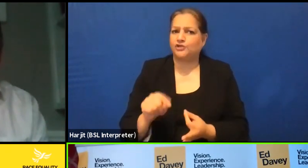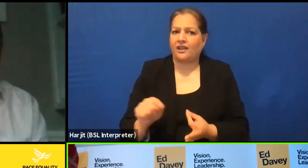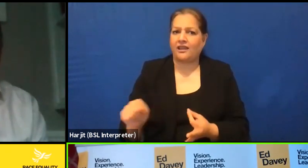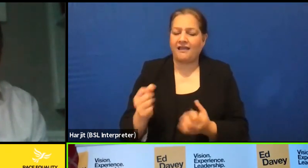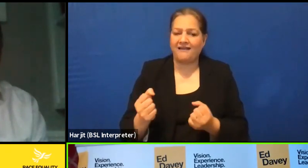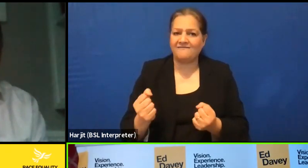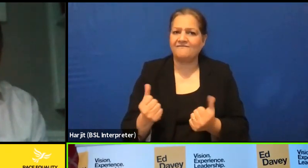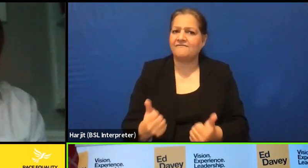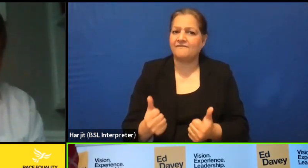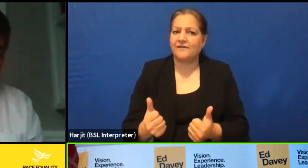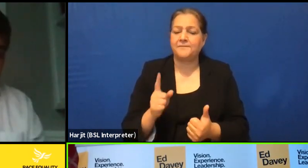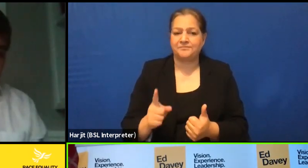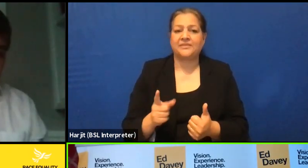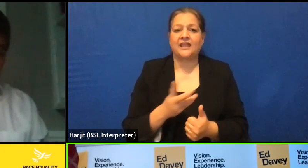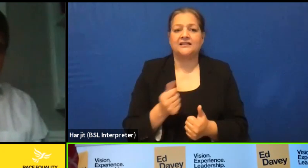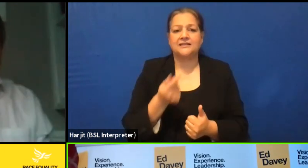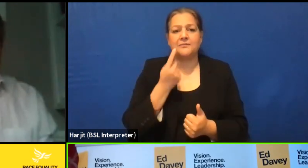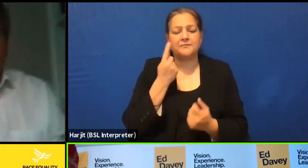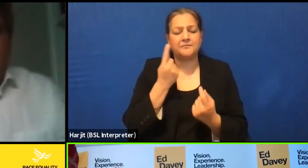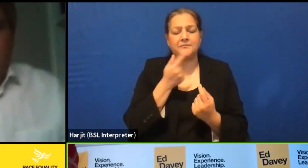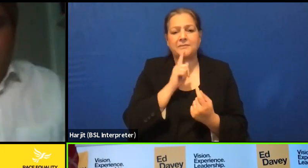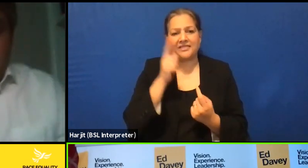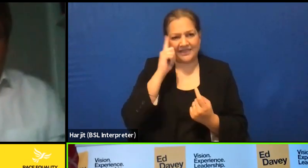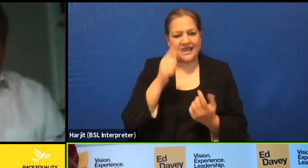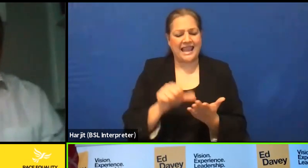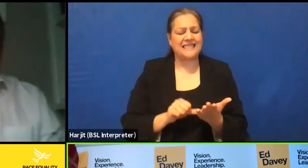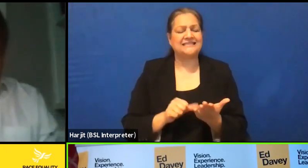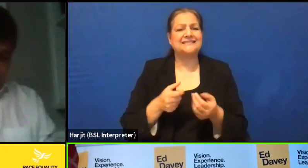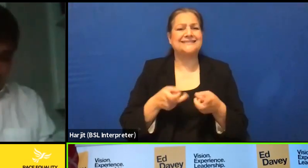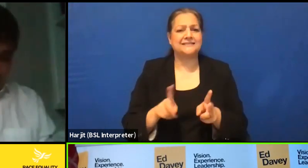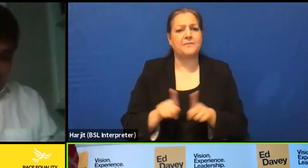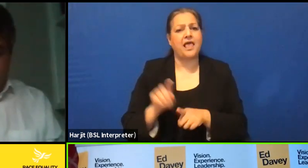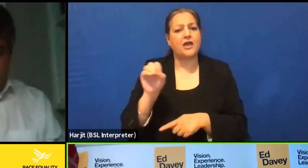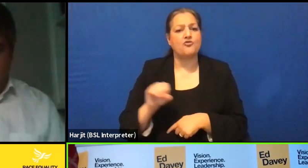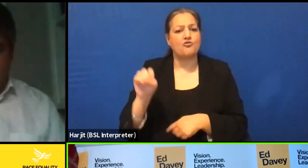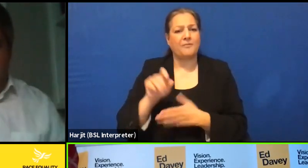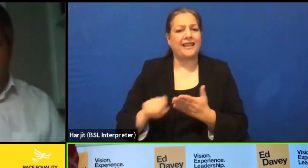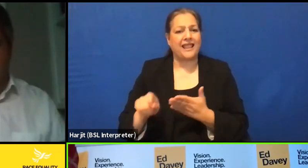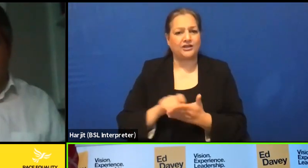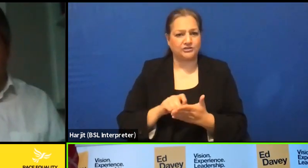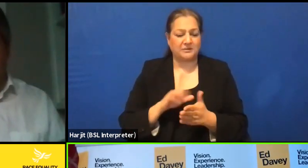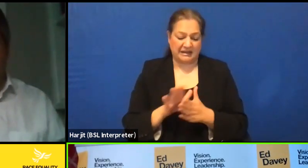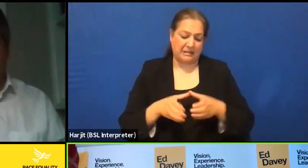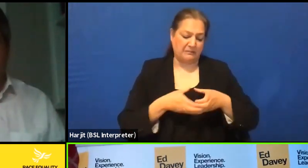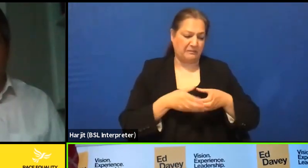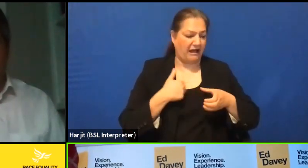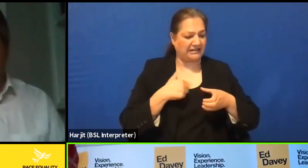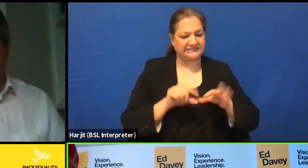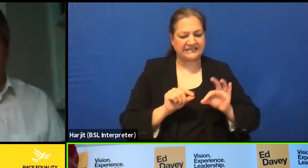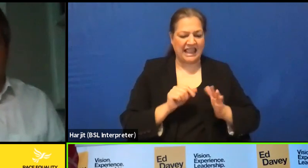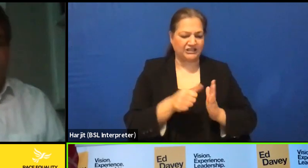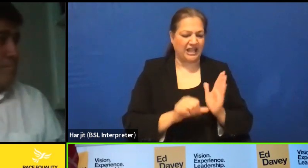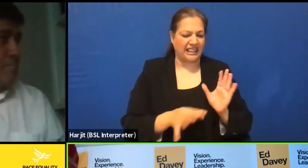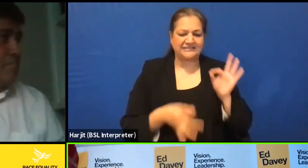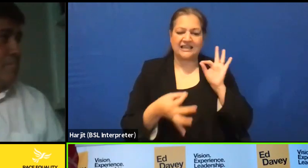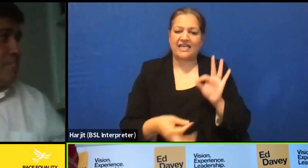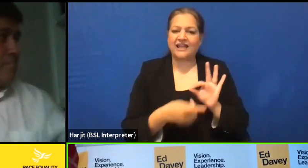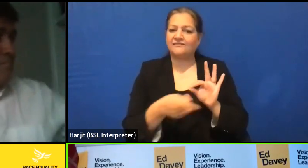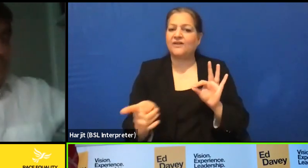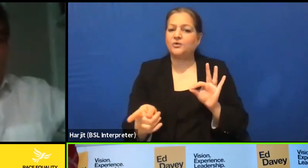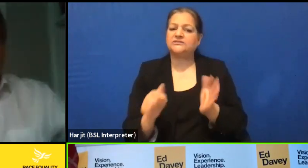people think a list system like we had in the European elections, where the party effectively selects the list and the voters have to lump